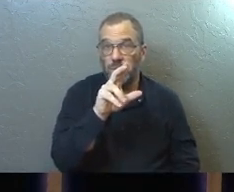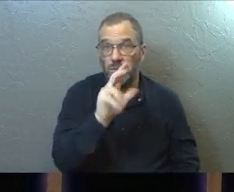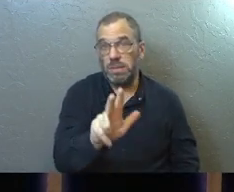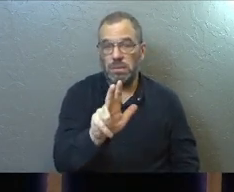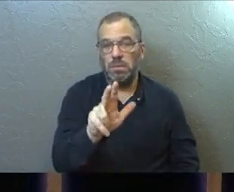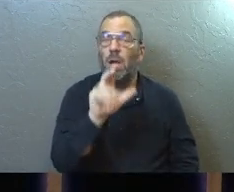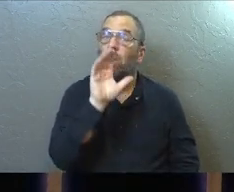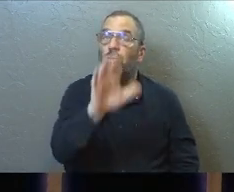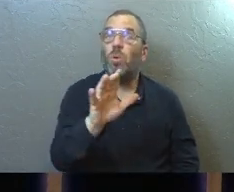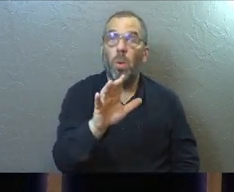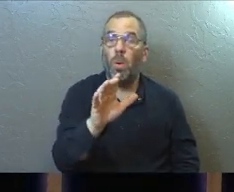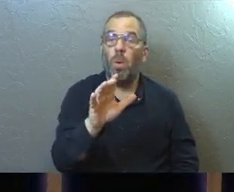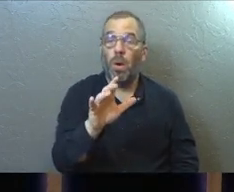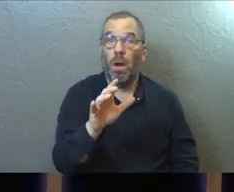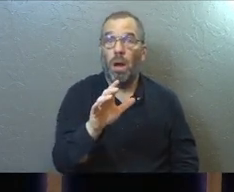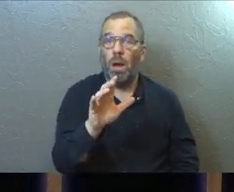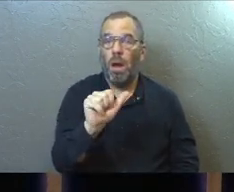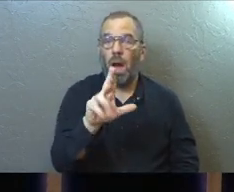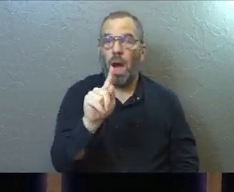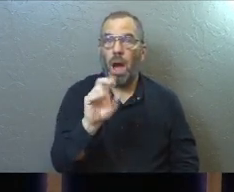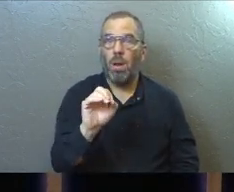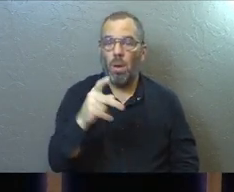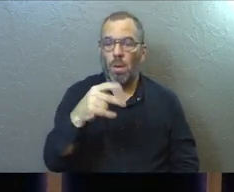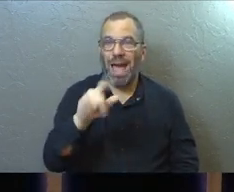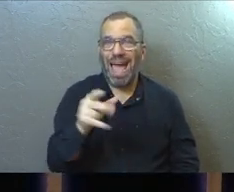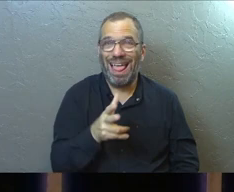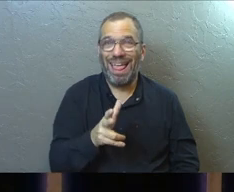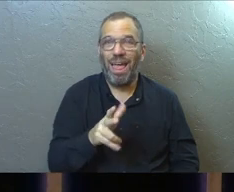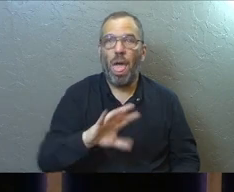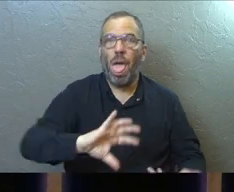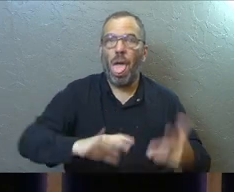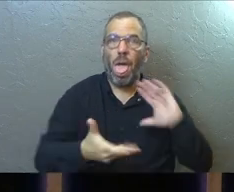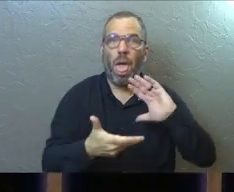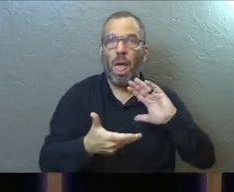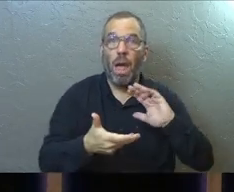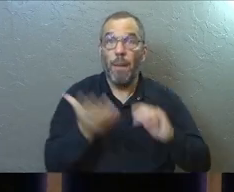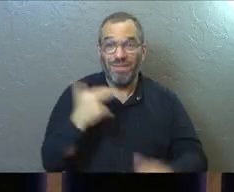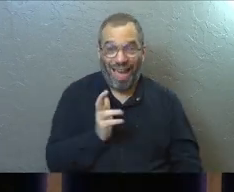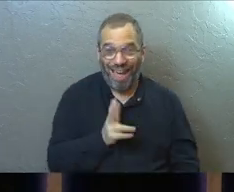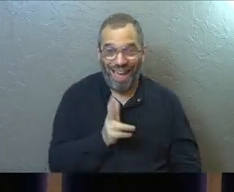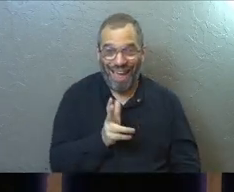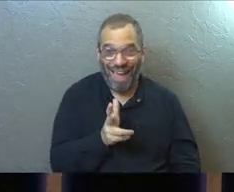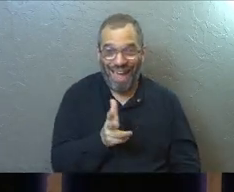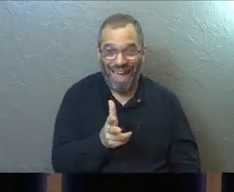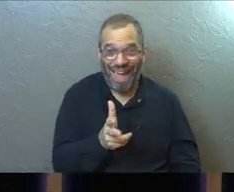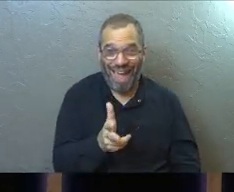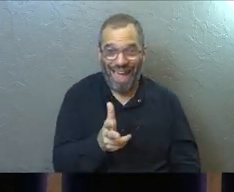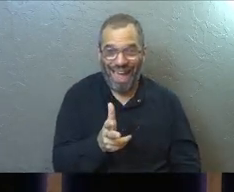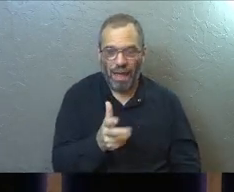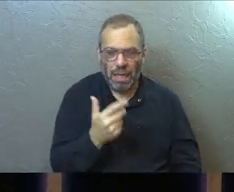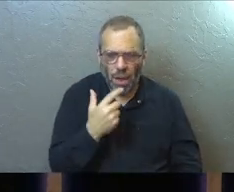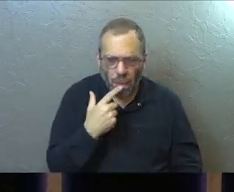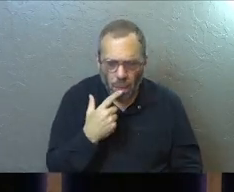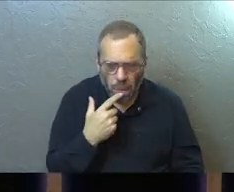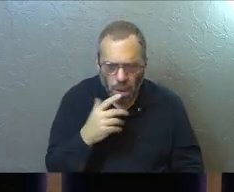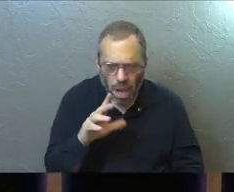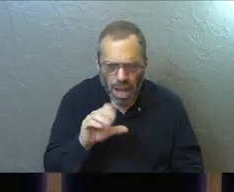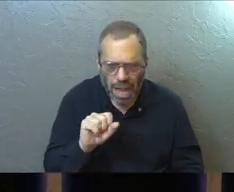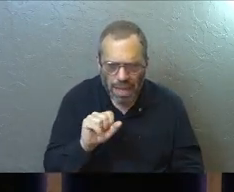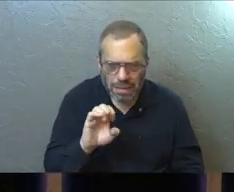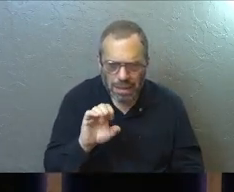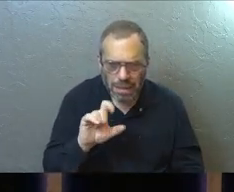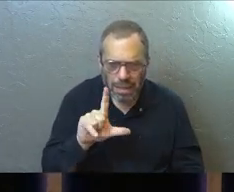says, your autopilot got screwed up. Your autopilot reads selfishness